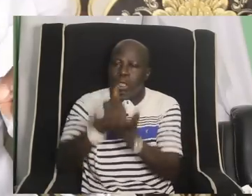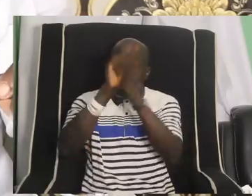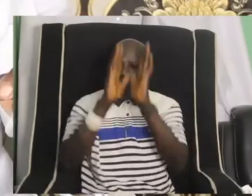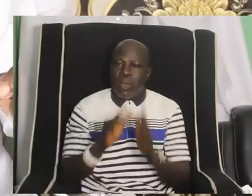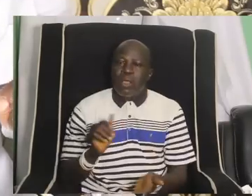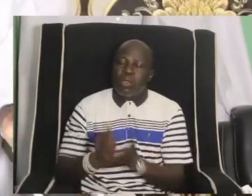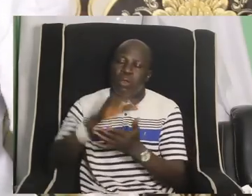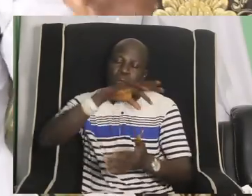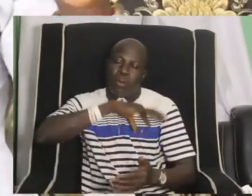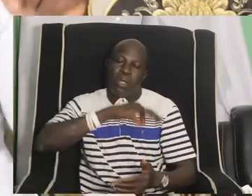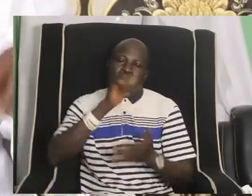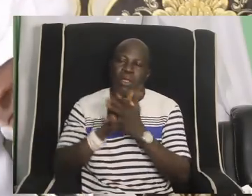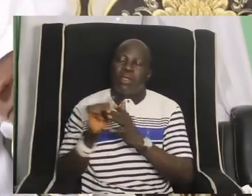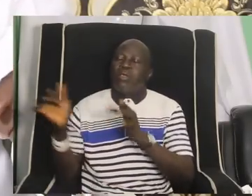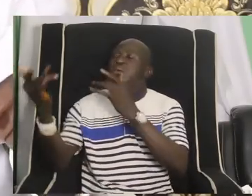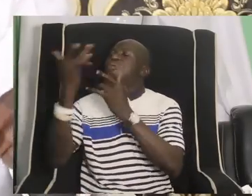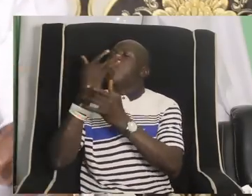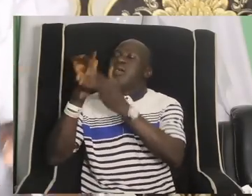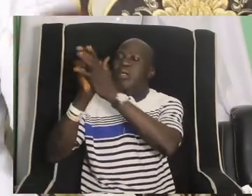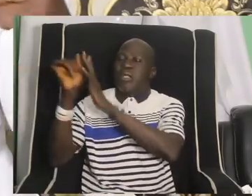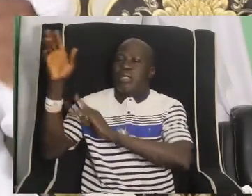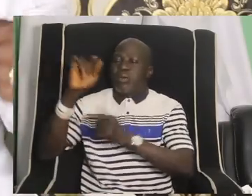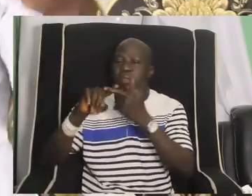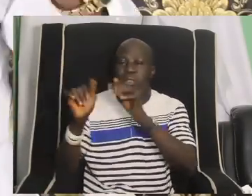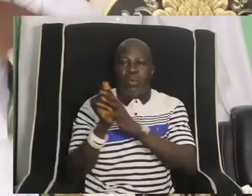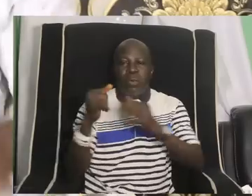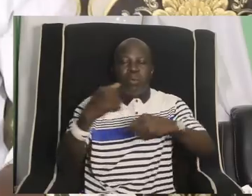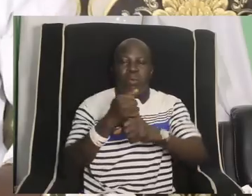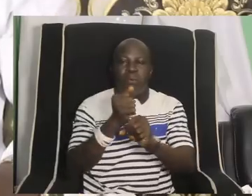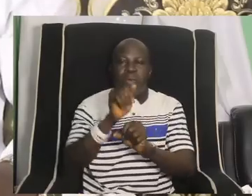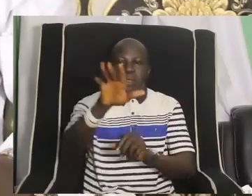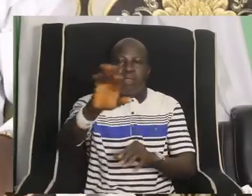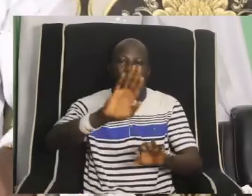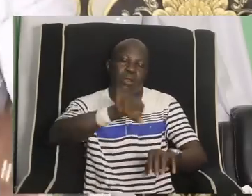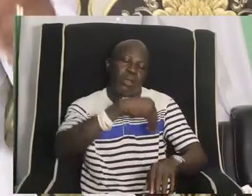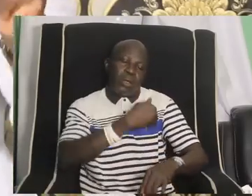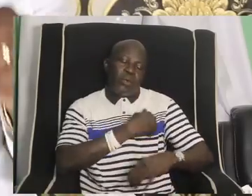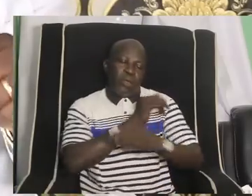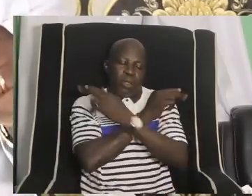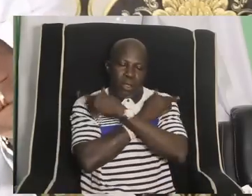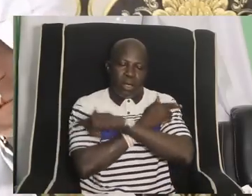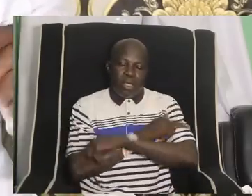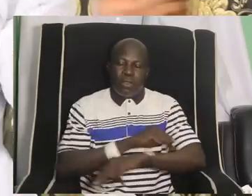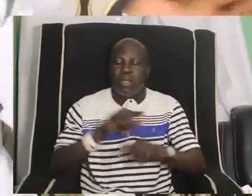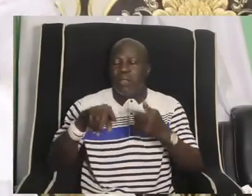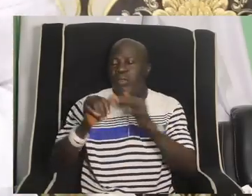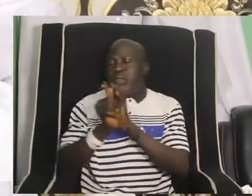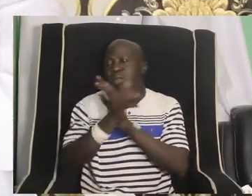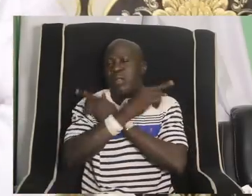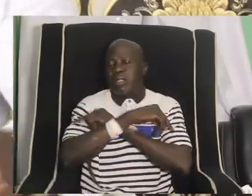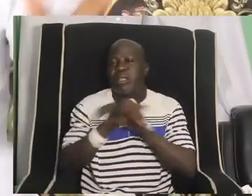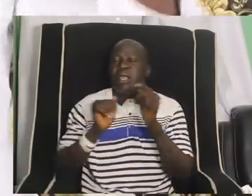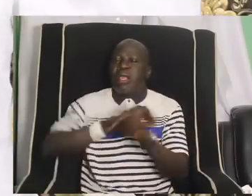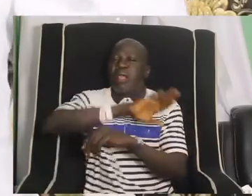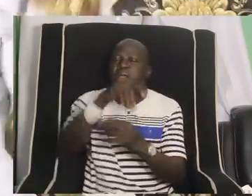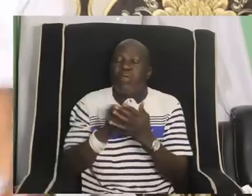Your benefactor. Your benefactor. That will give me rest of mind.